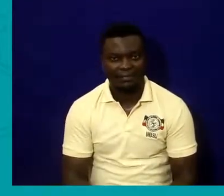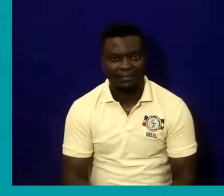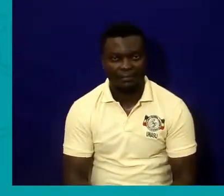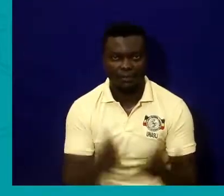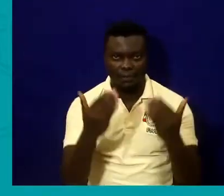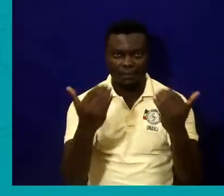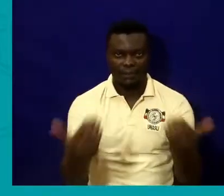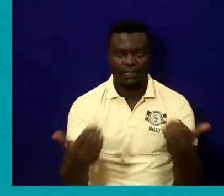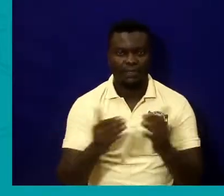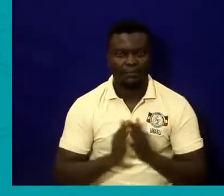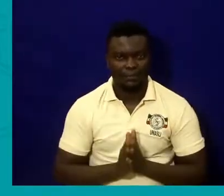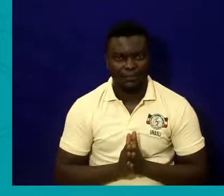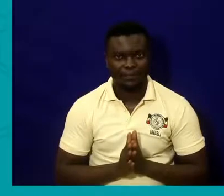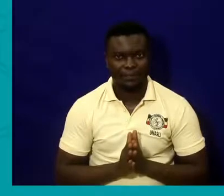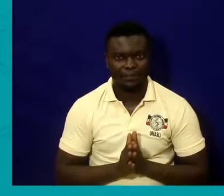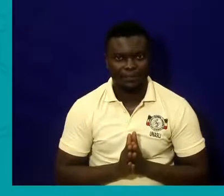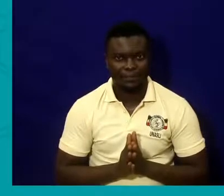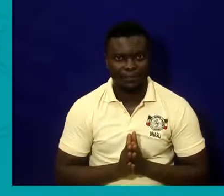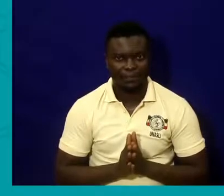Now,